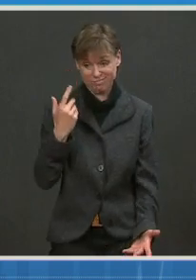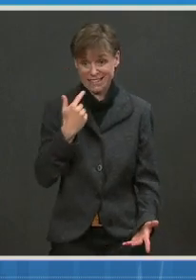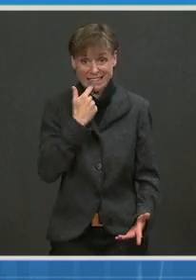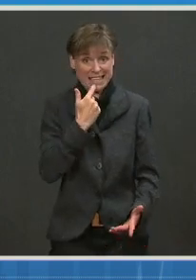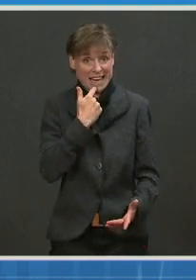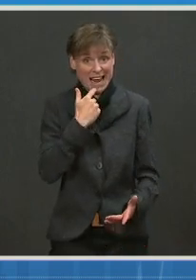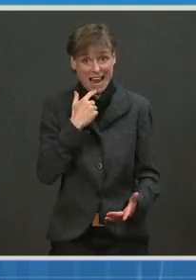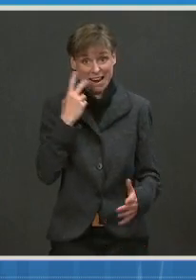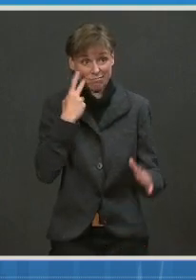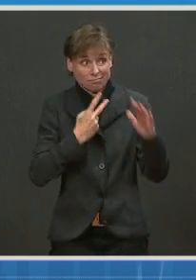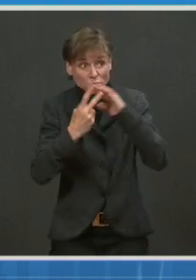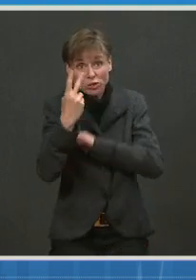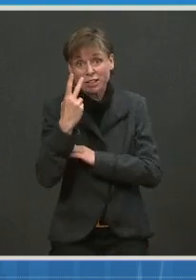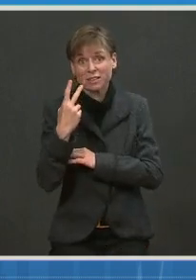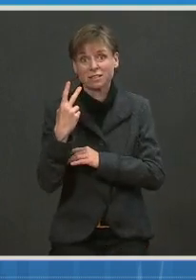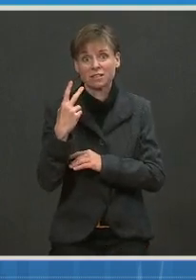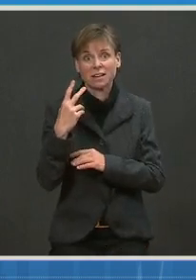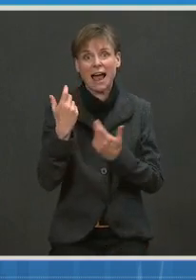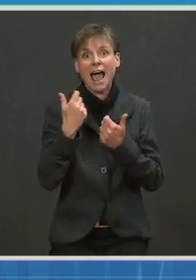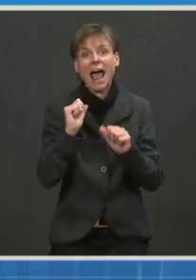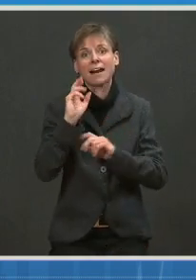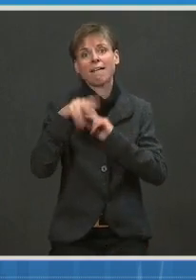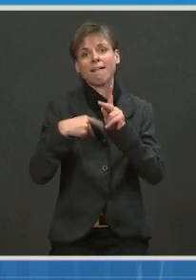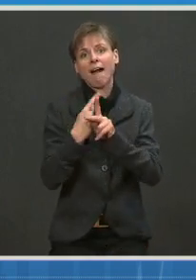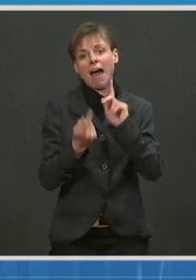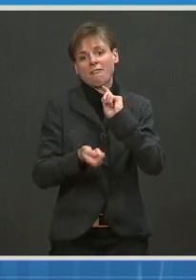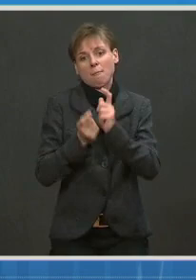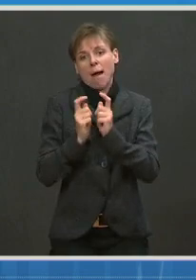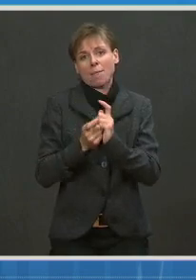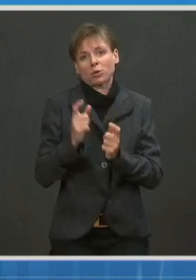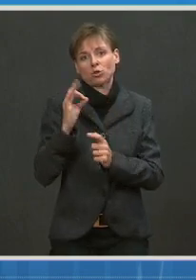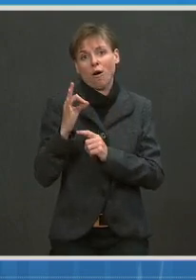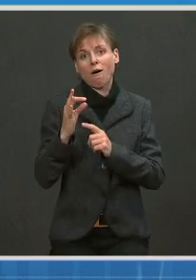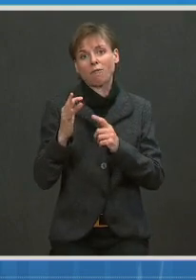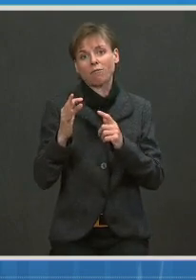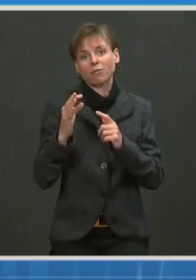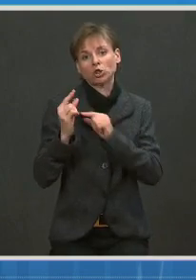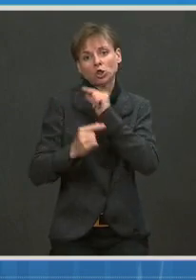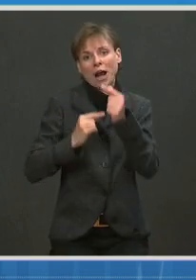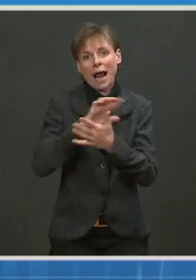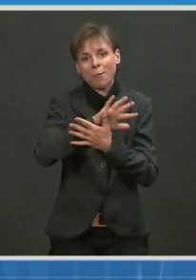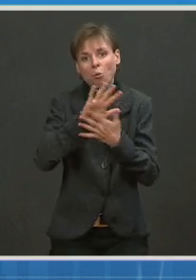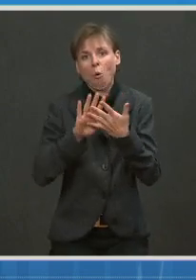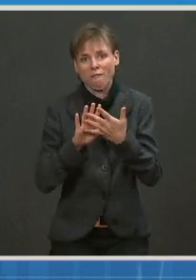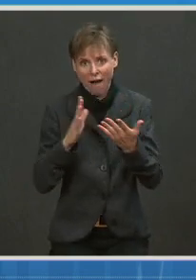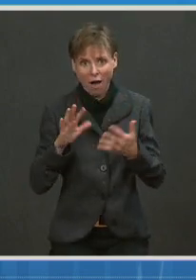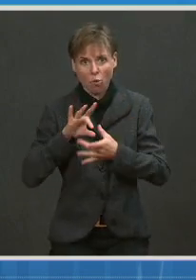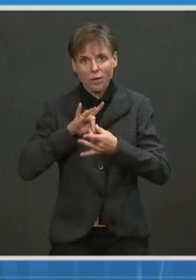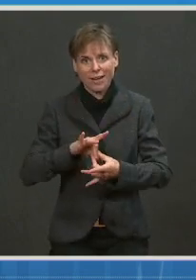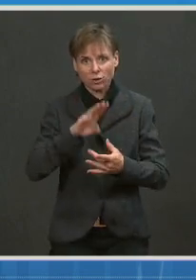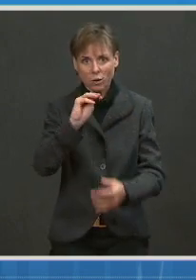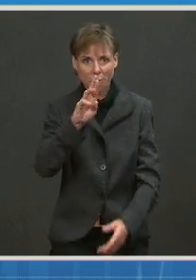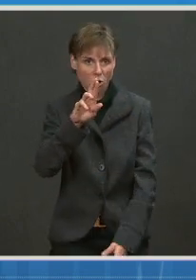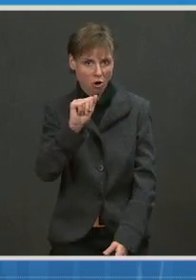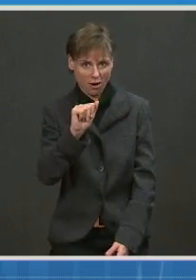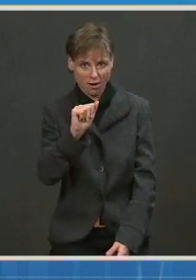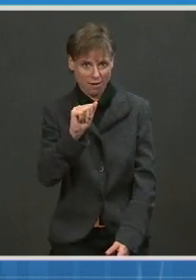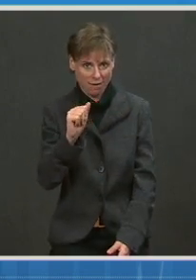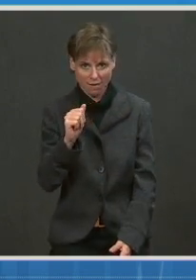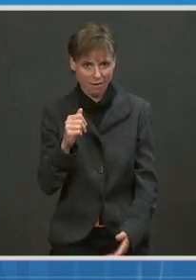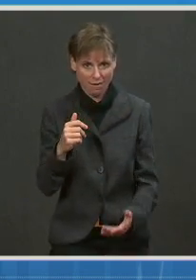any modification of the genetic profile when you're dealing with an mRNA, which has no way